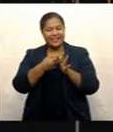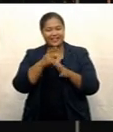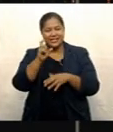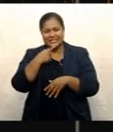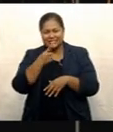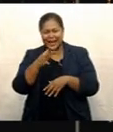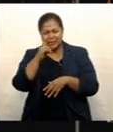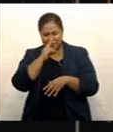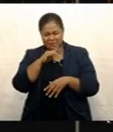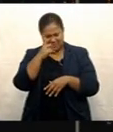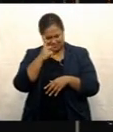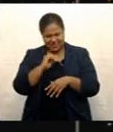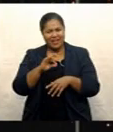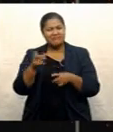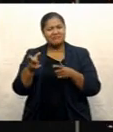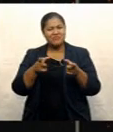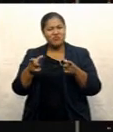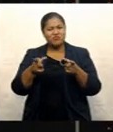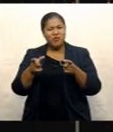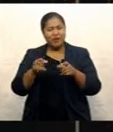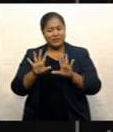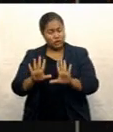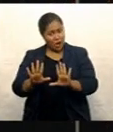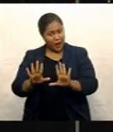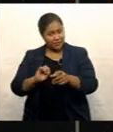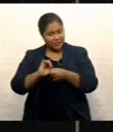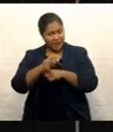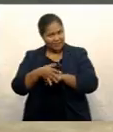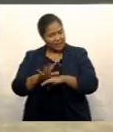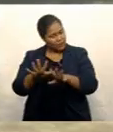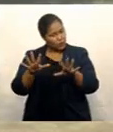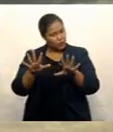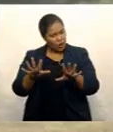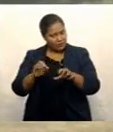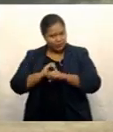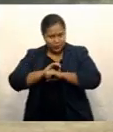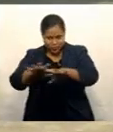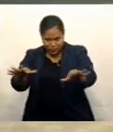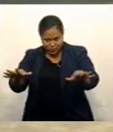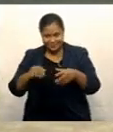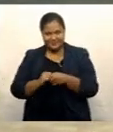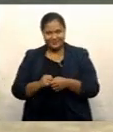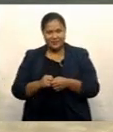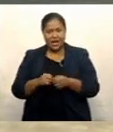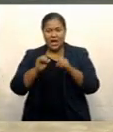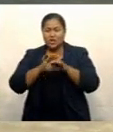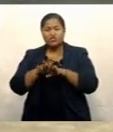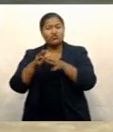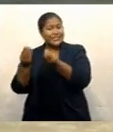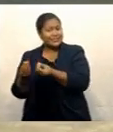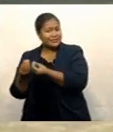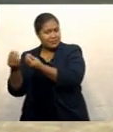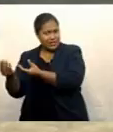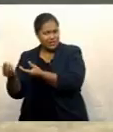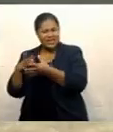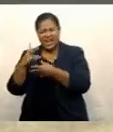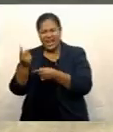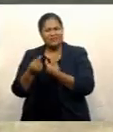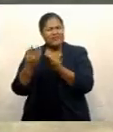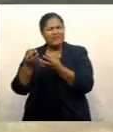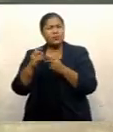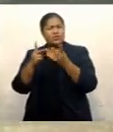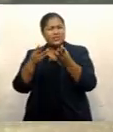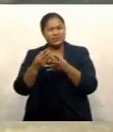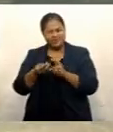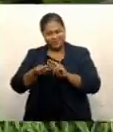have the ability to stop the virus by halting transmission. Transmission gives the virus the opportunity to mutate, recombine,